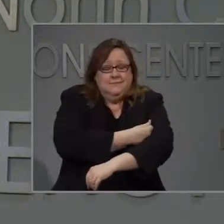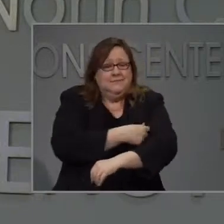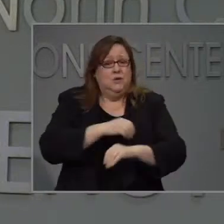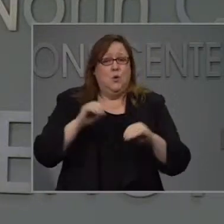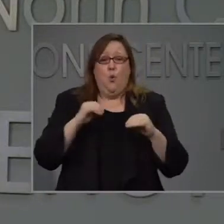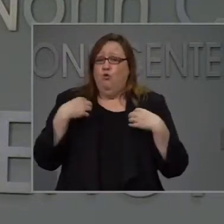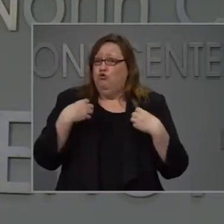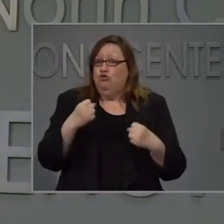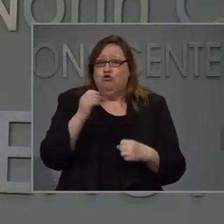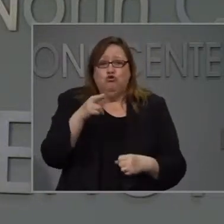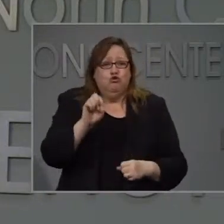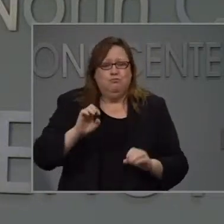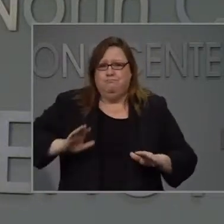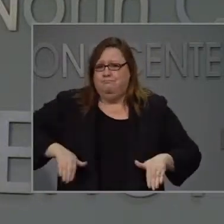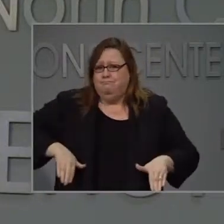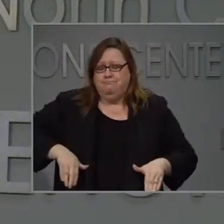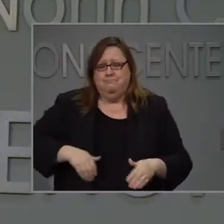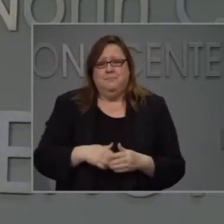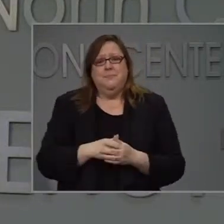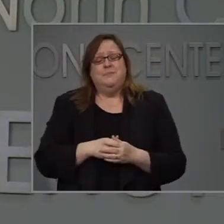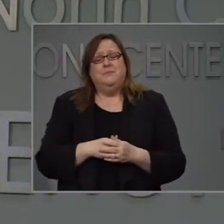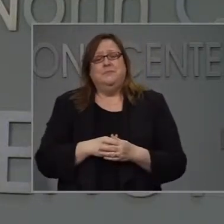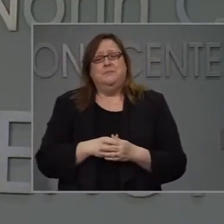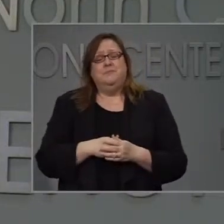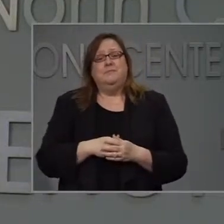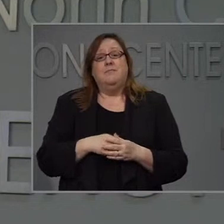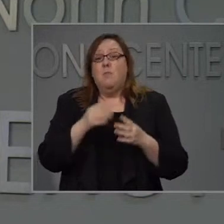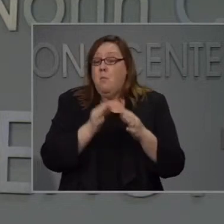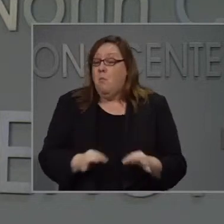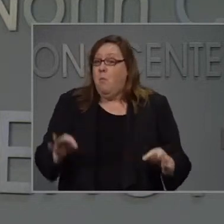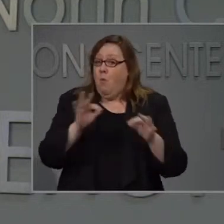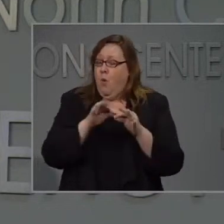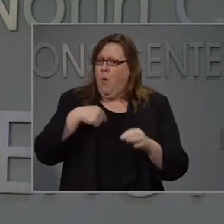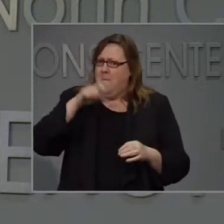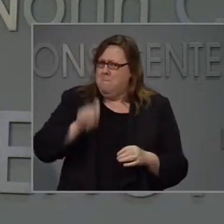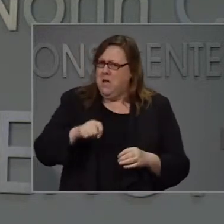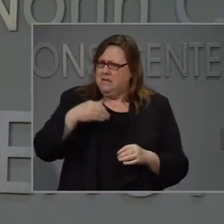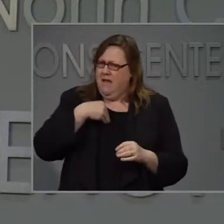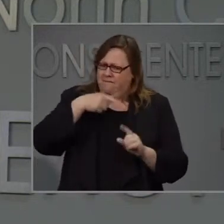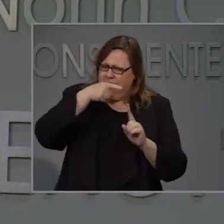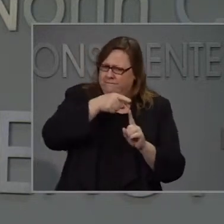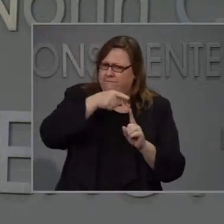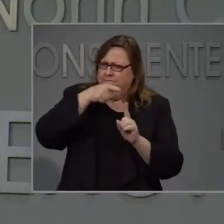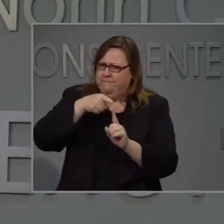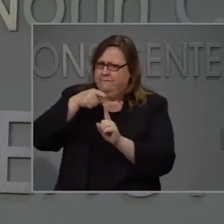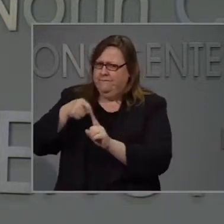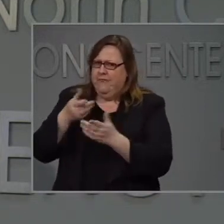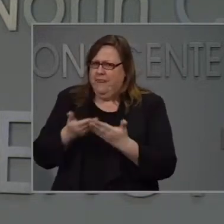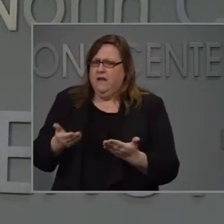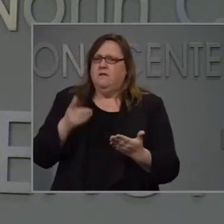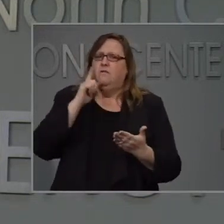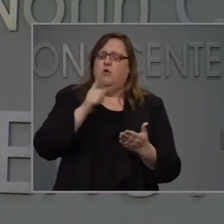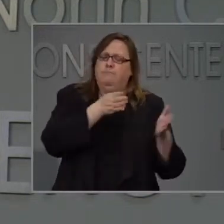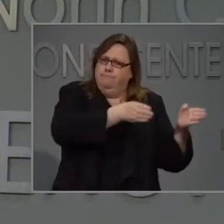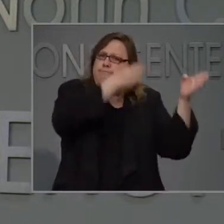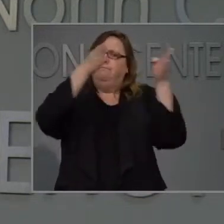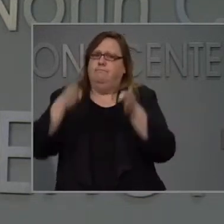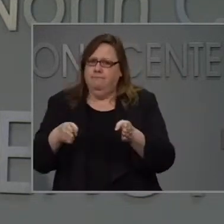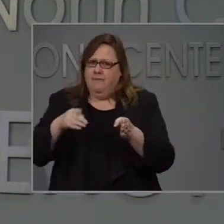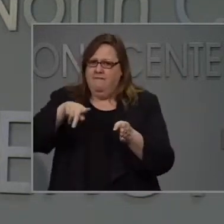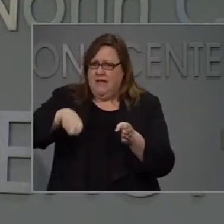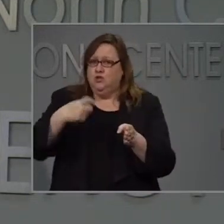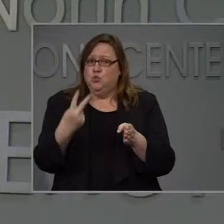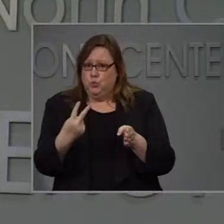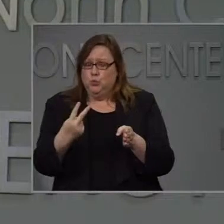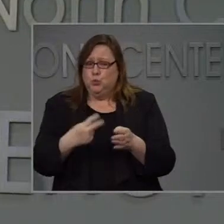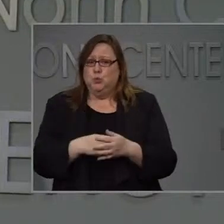A key factor in our state's readiness to move to phase 2 is testing. Statewide, we've doubled the